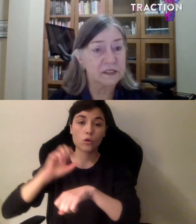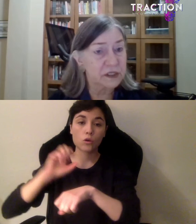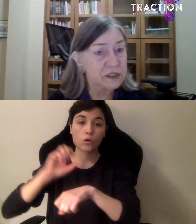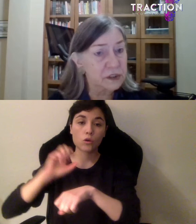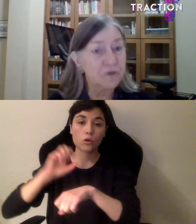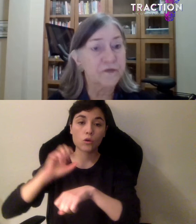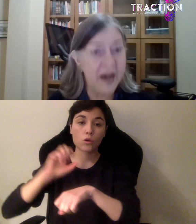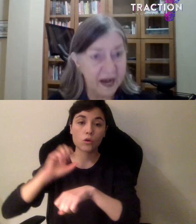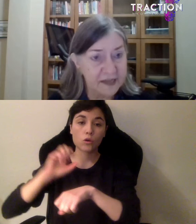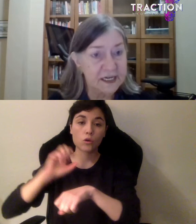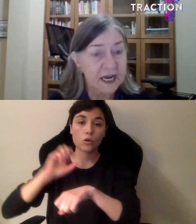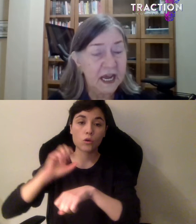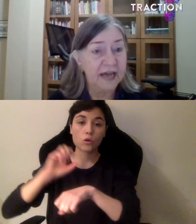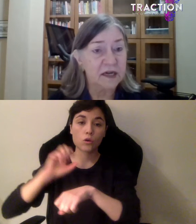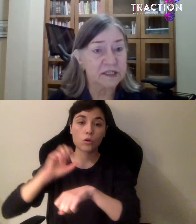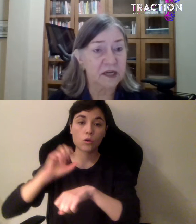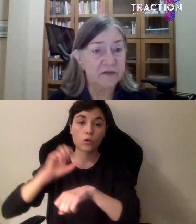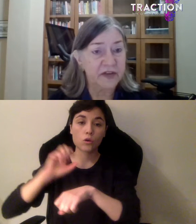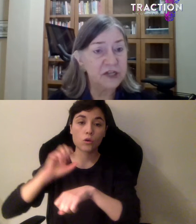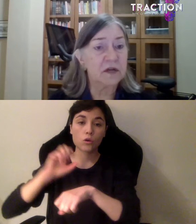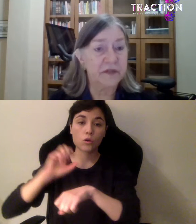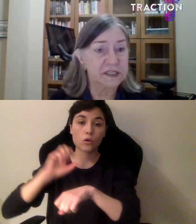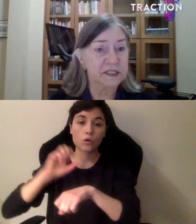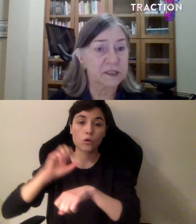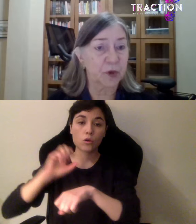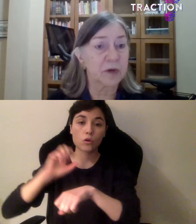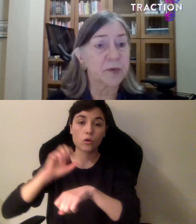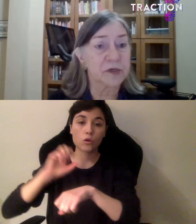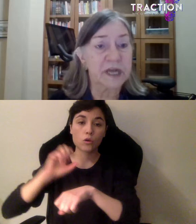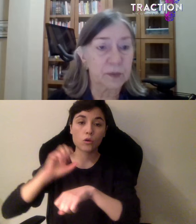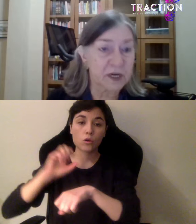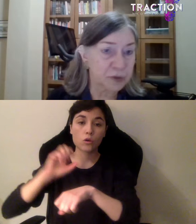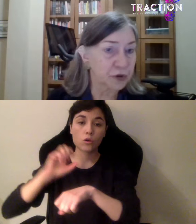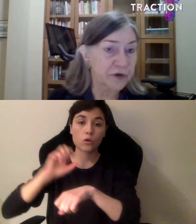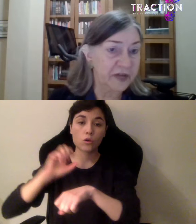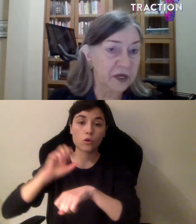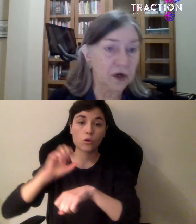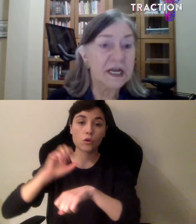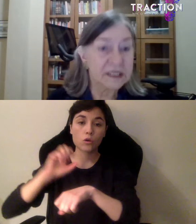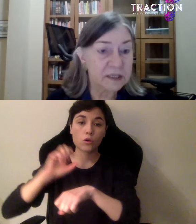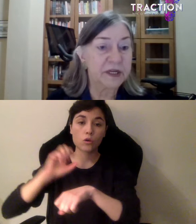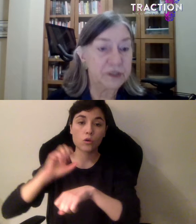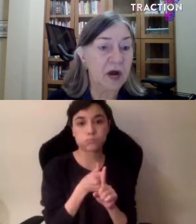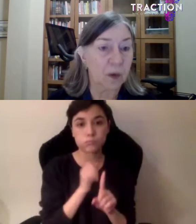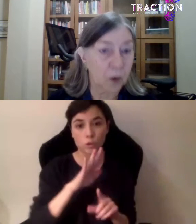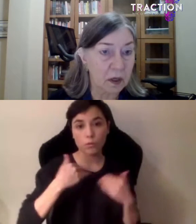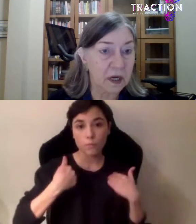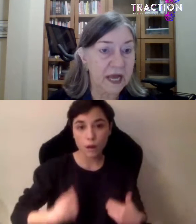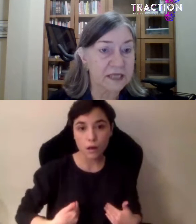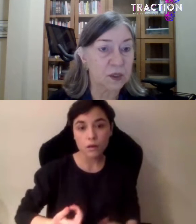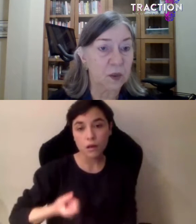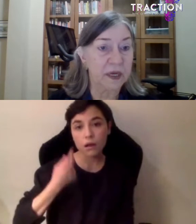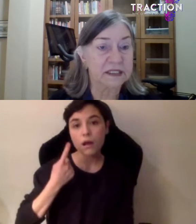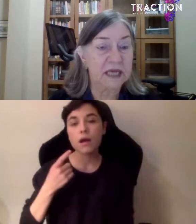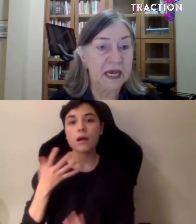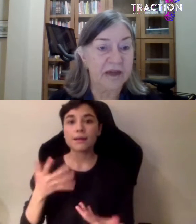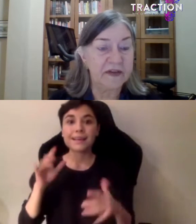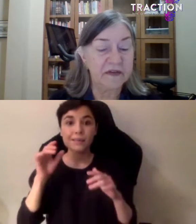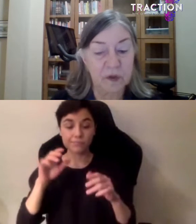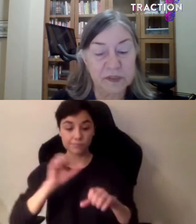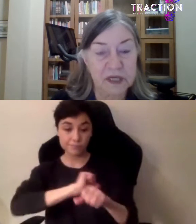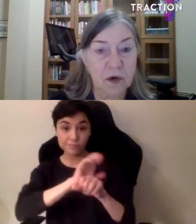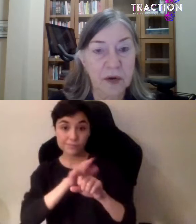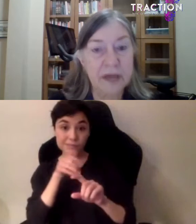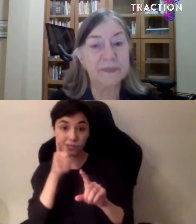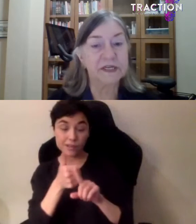sick, and they get sick so fast. And conventional things to support a person in respiratory failure simply do not work. And so I